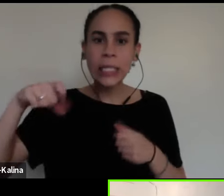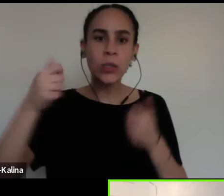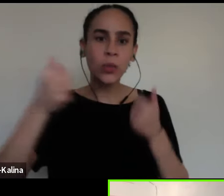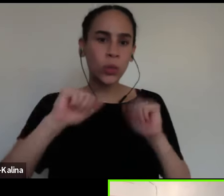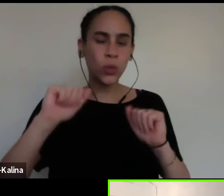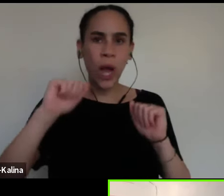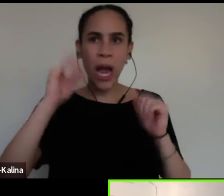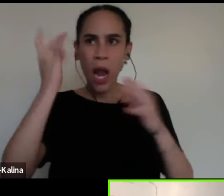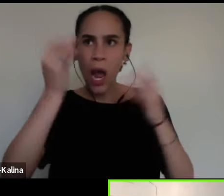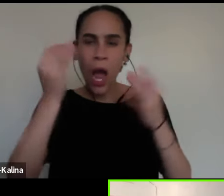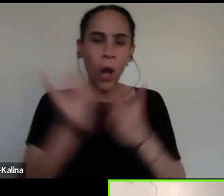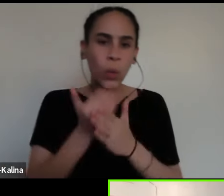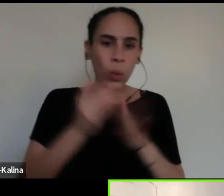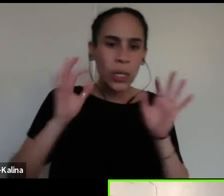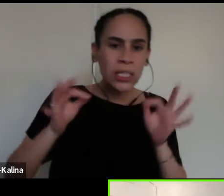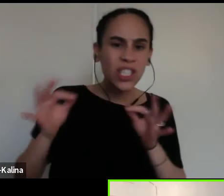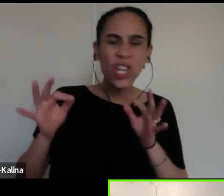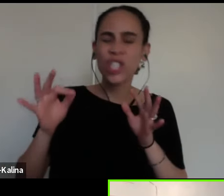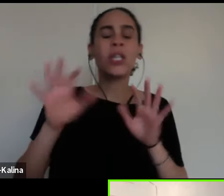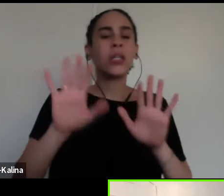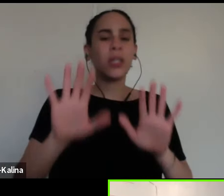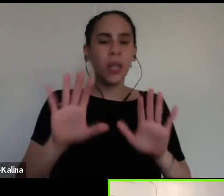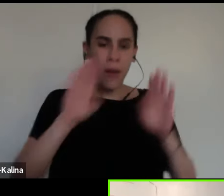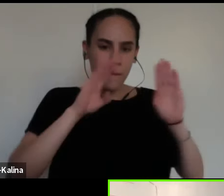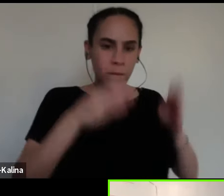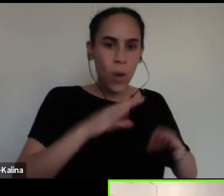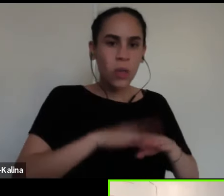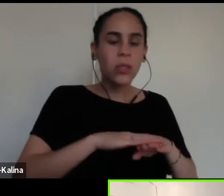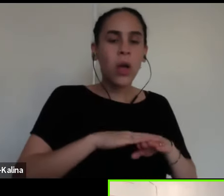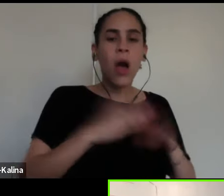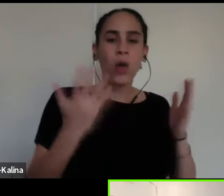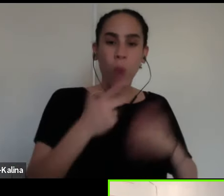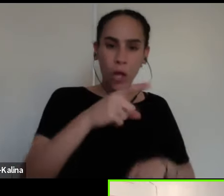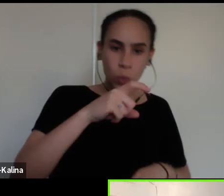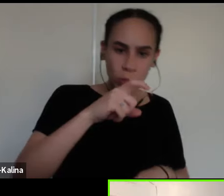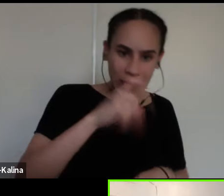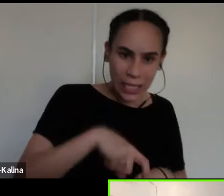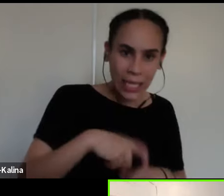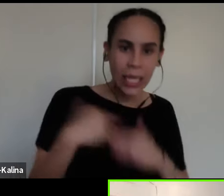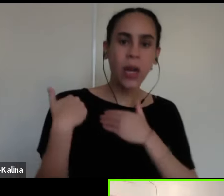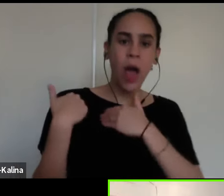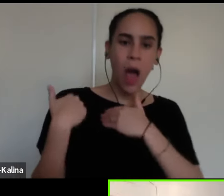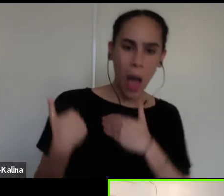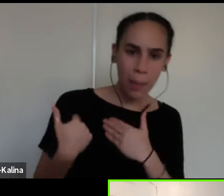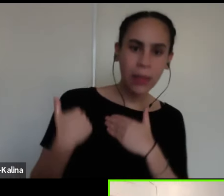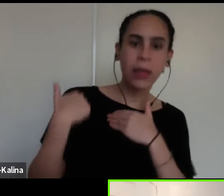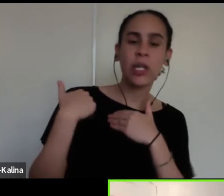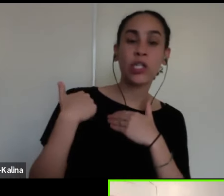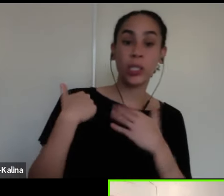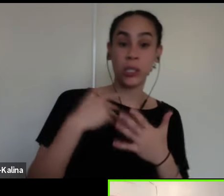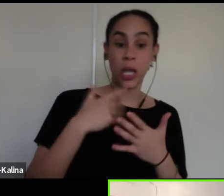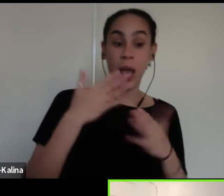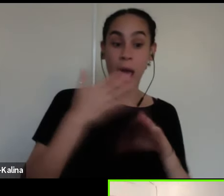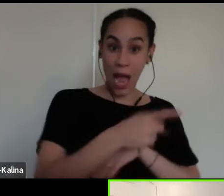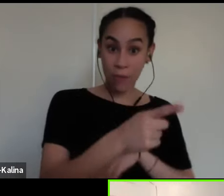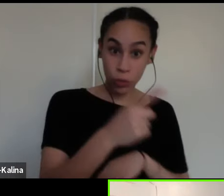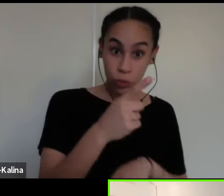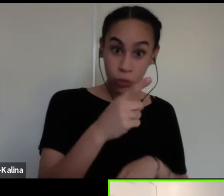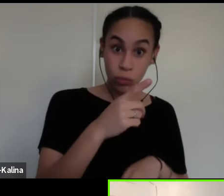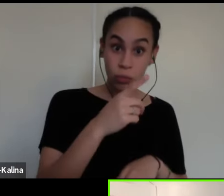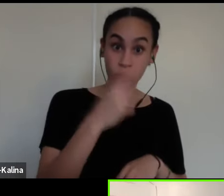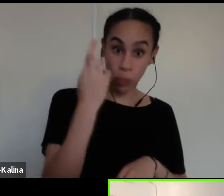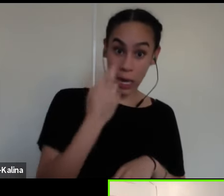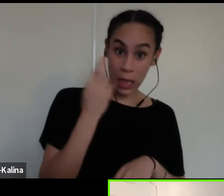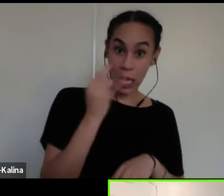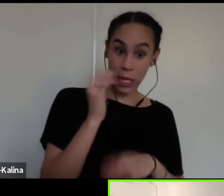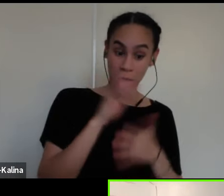want and need and are obligated to. Those things, once you know them, will inform what you need to do, whether